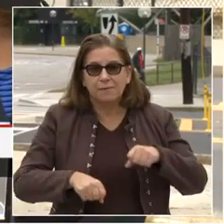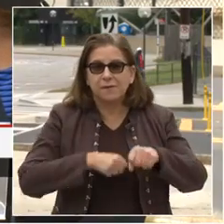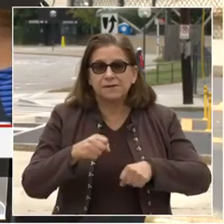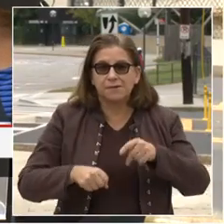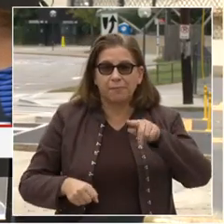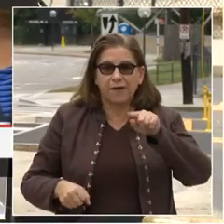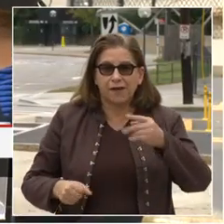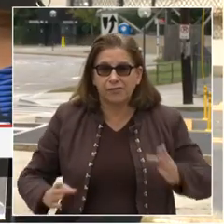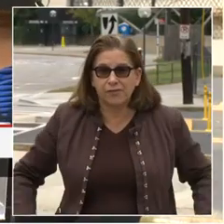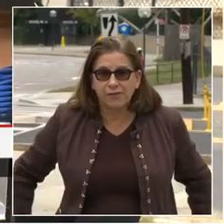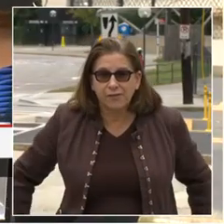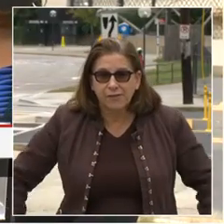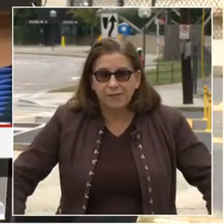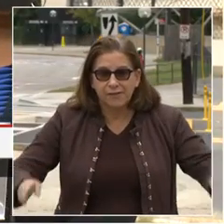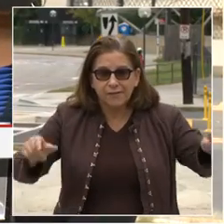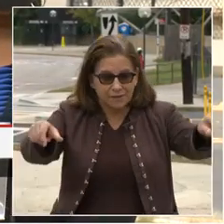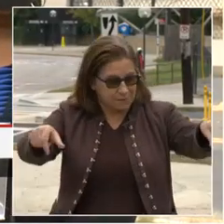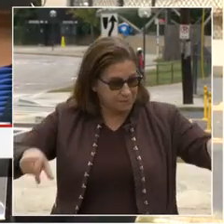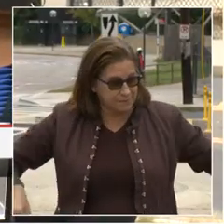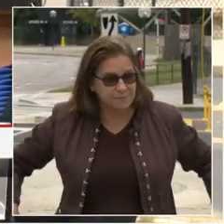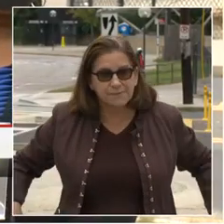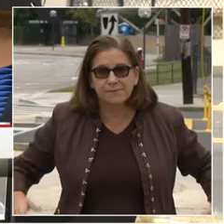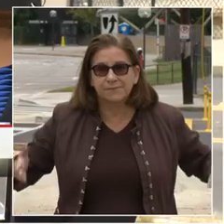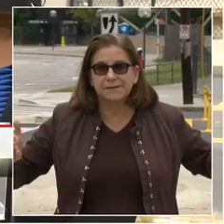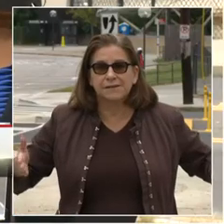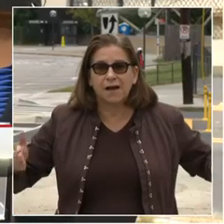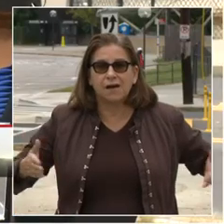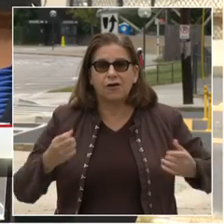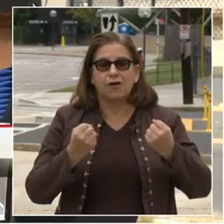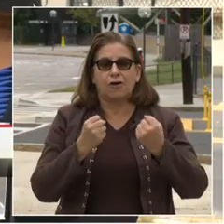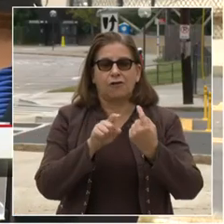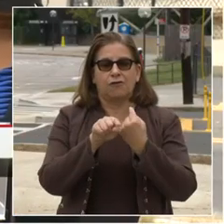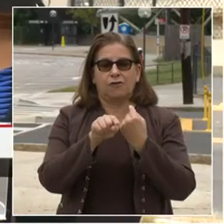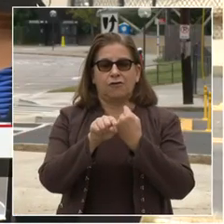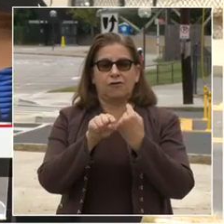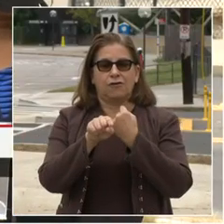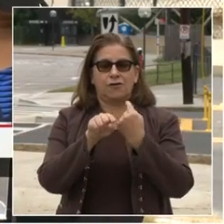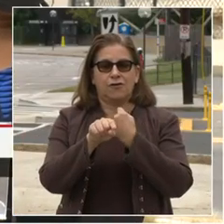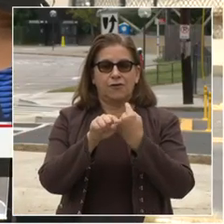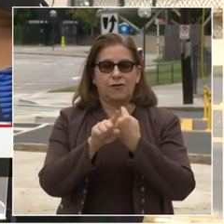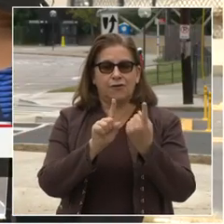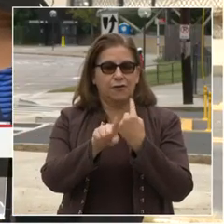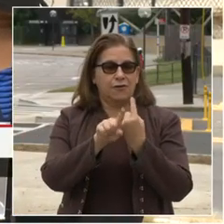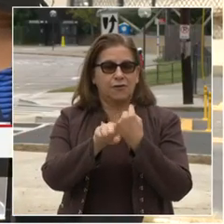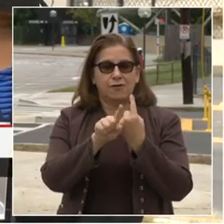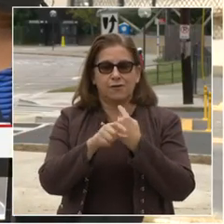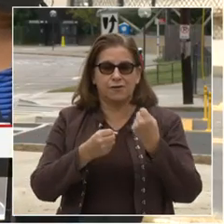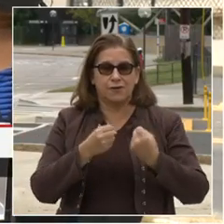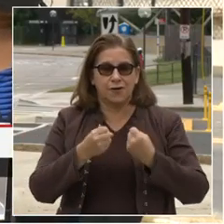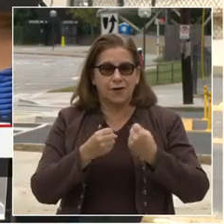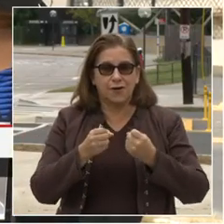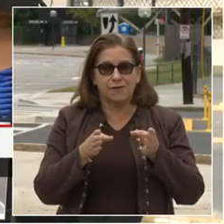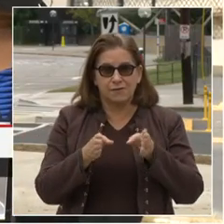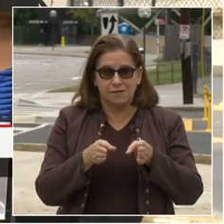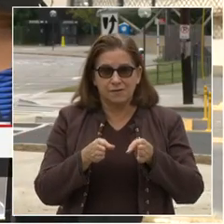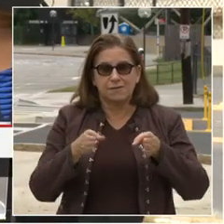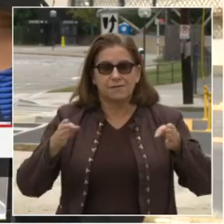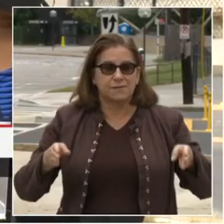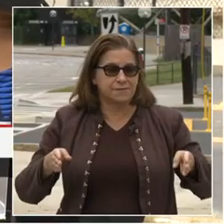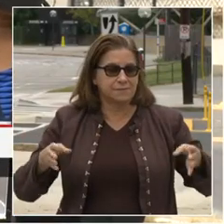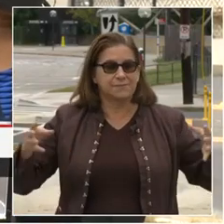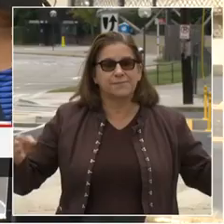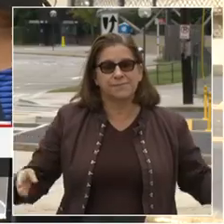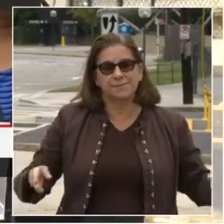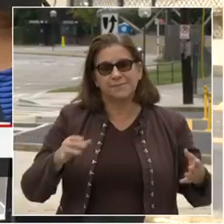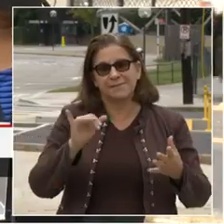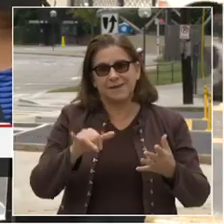a refuge island like you're referencing behind me in other instances. But we're going to look at all the different interventions, but safety is going to be the number one factor that drives us to make the decision that we